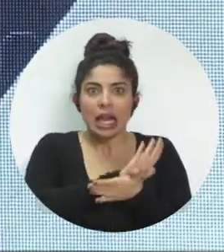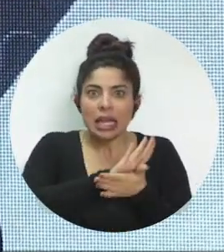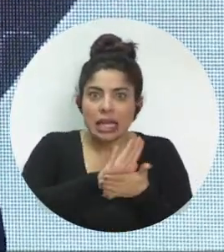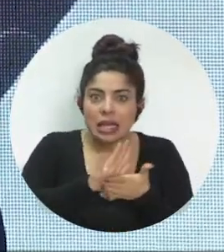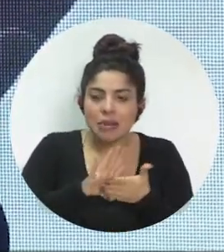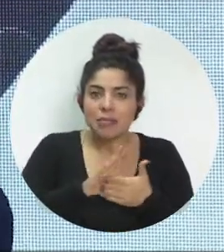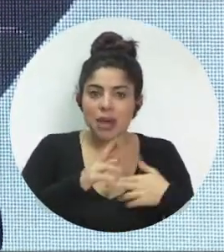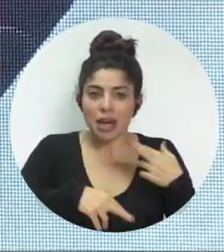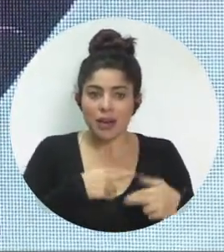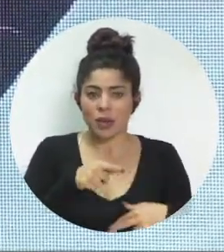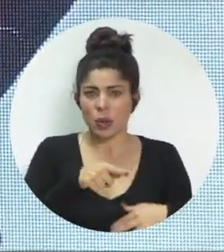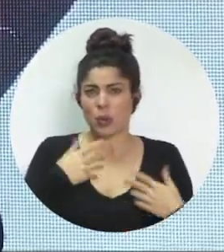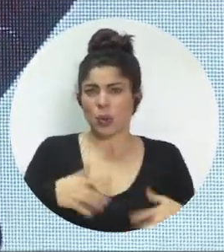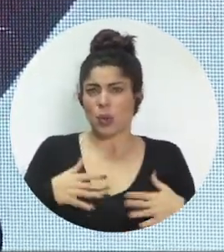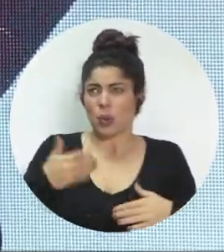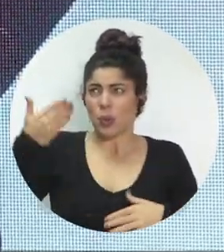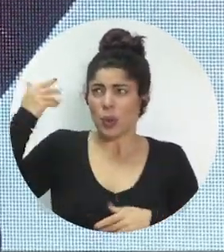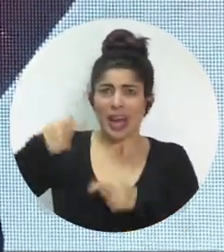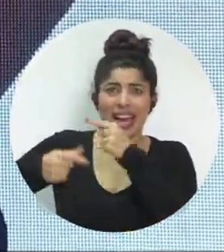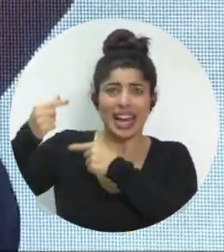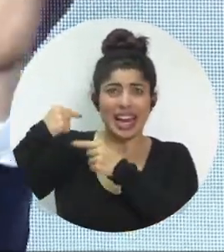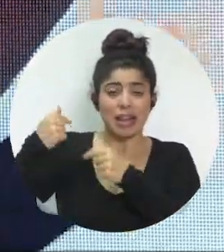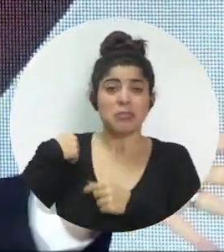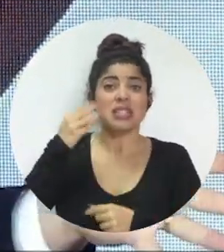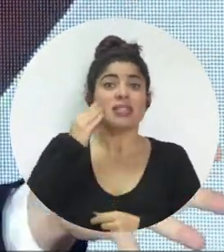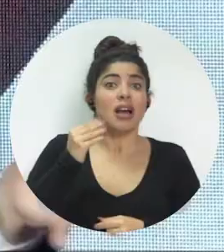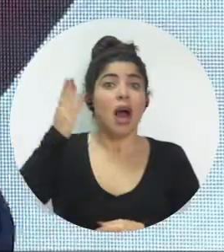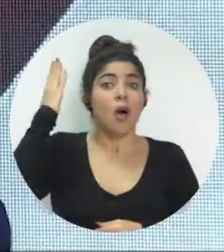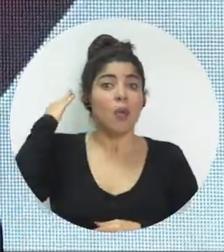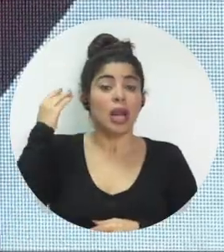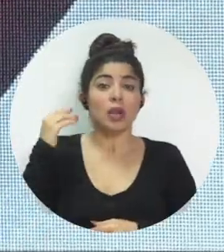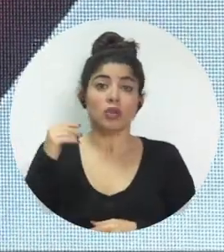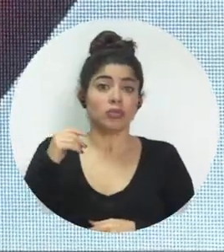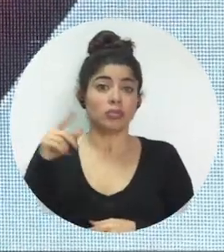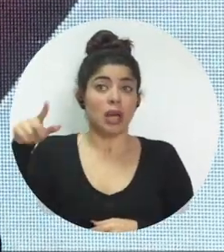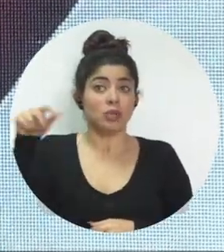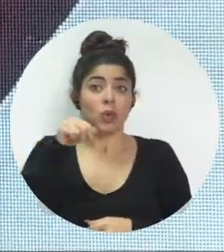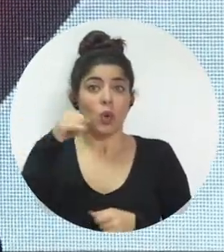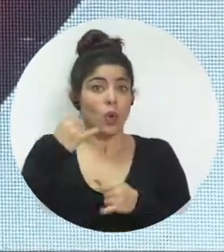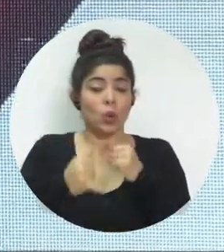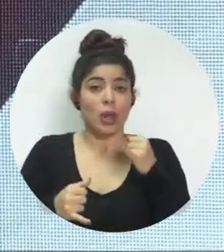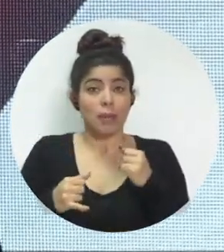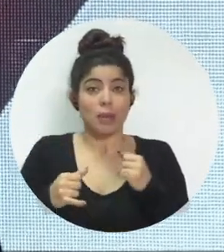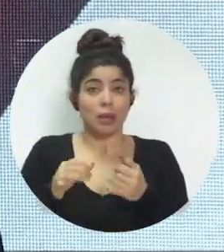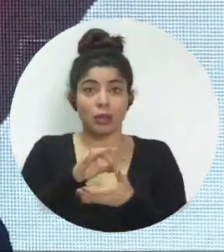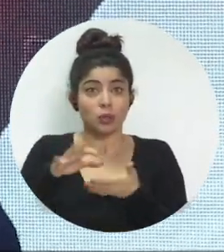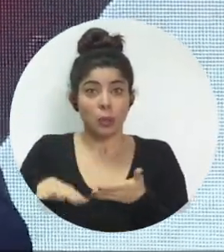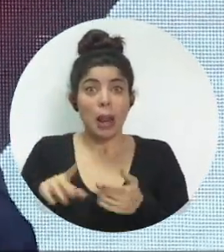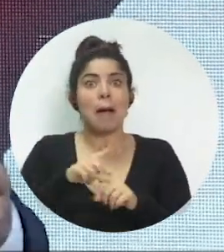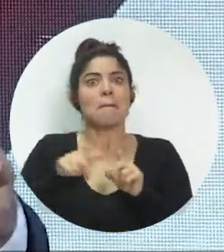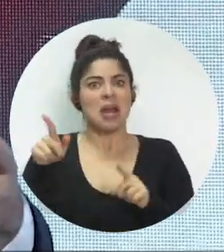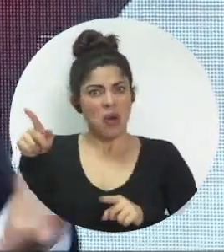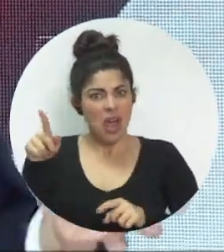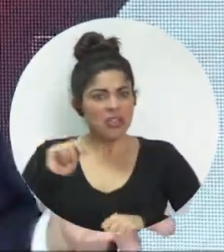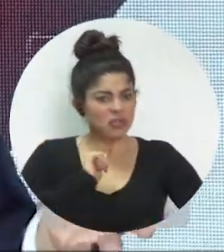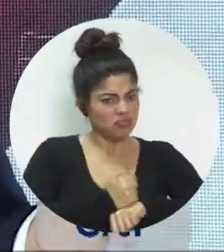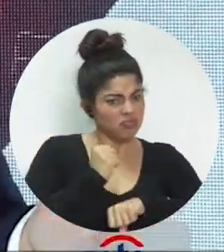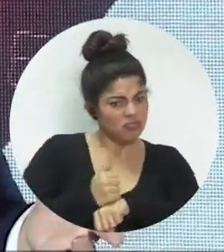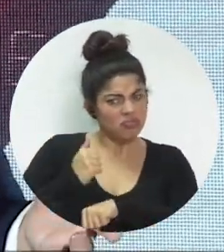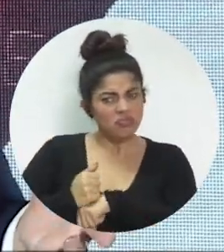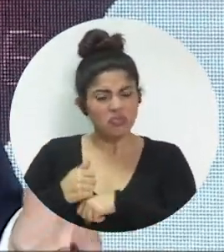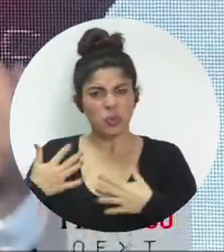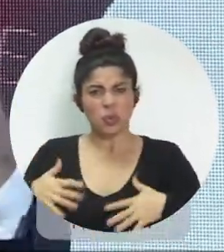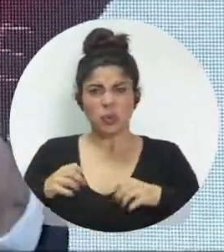universal healthcare, clean renewable energies. And that was a generation that most of them, none of my grandparents, finished grade